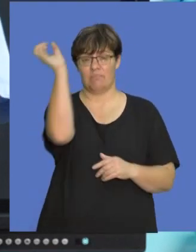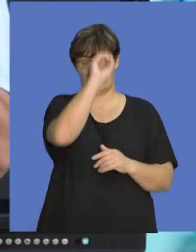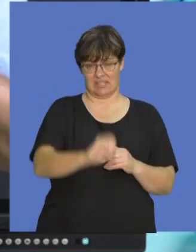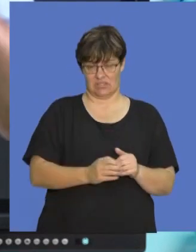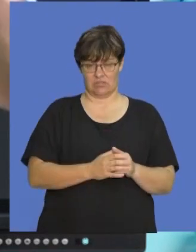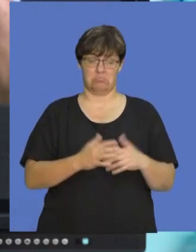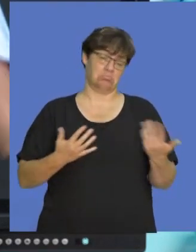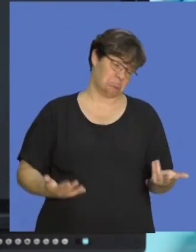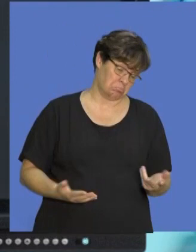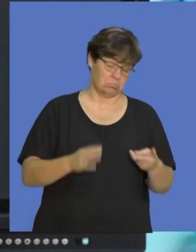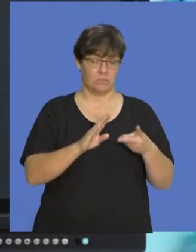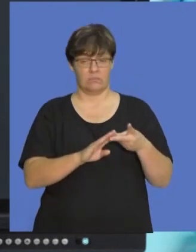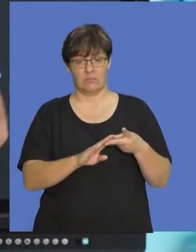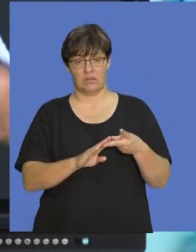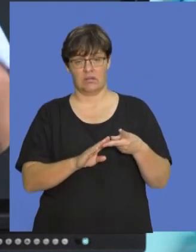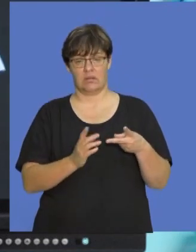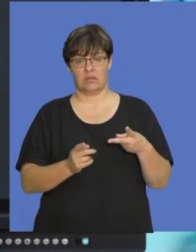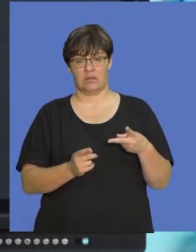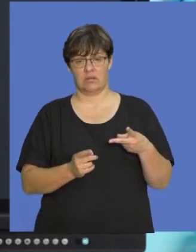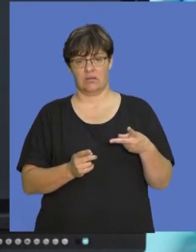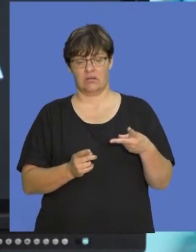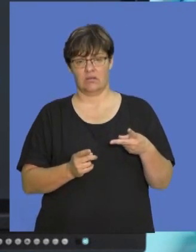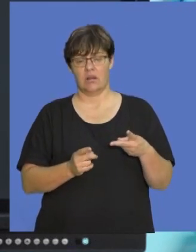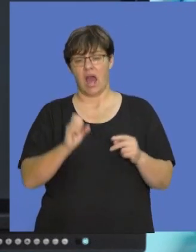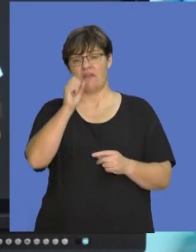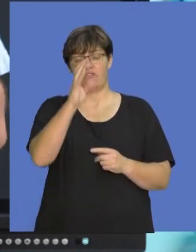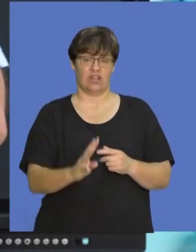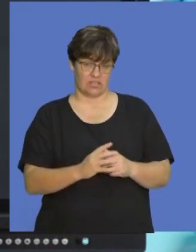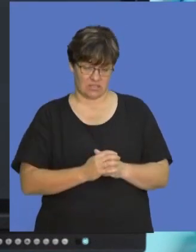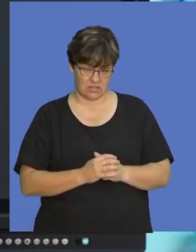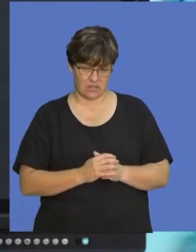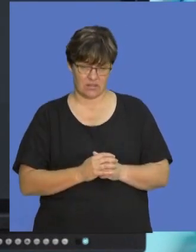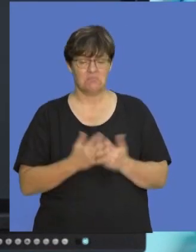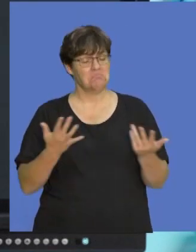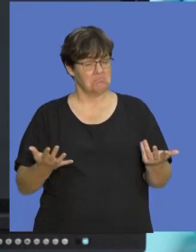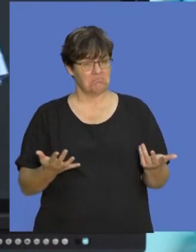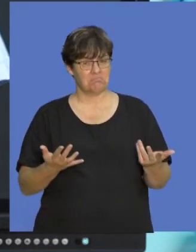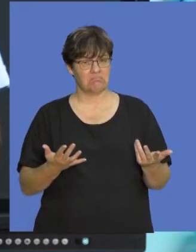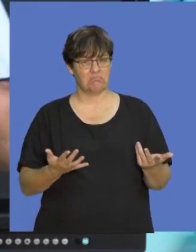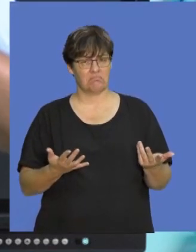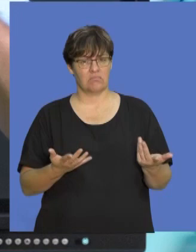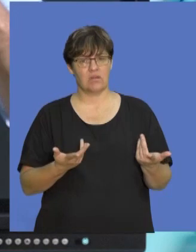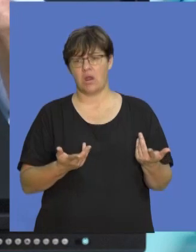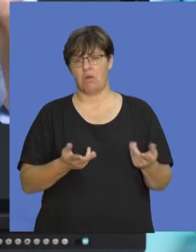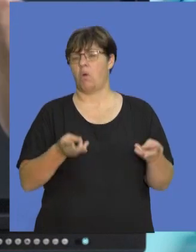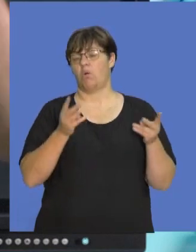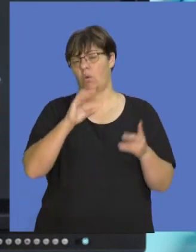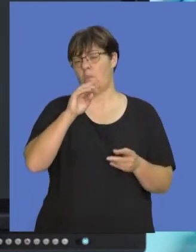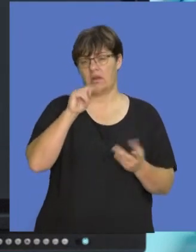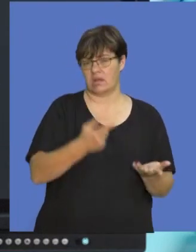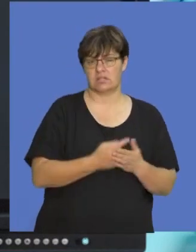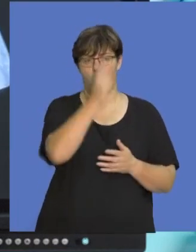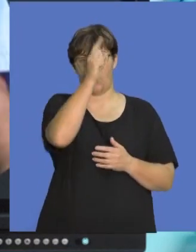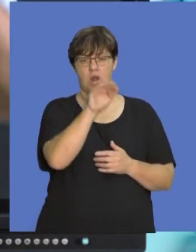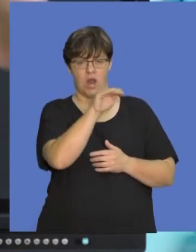represent it as a percentage. We can represent it as a fraction. And that could be a